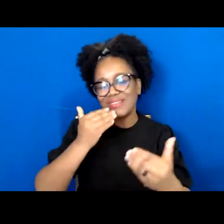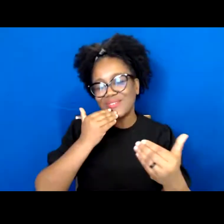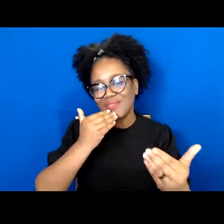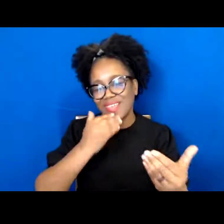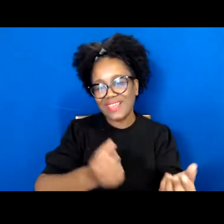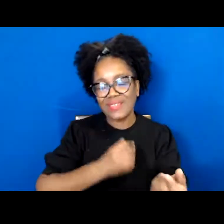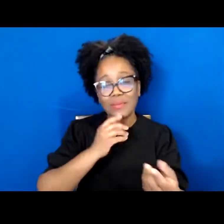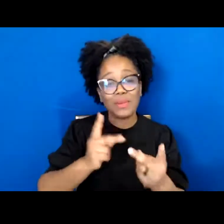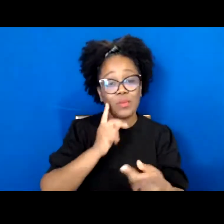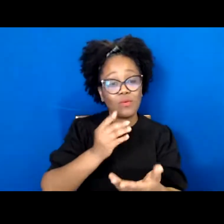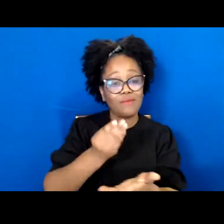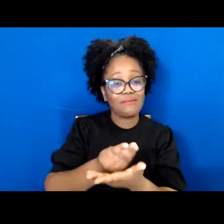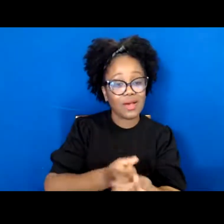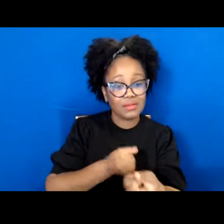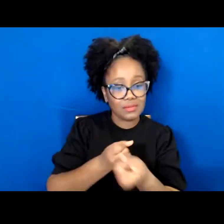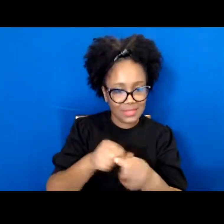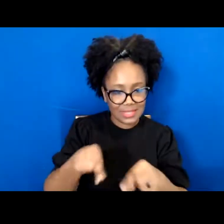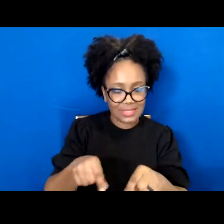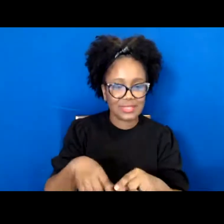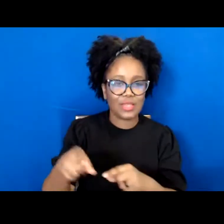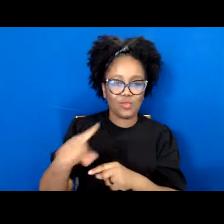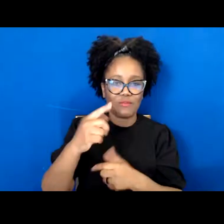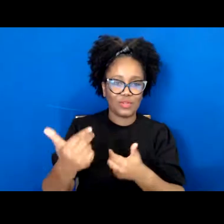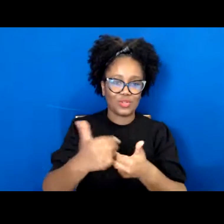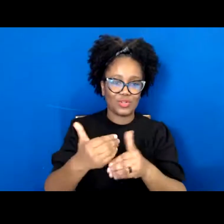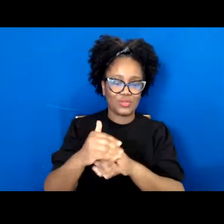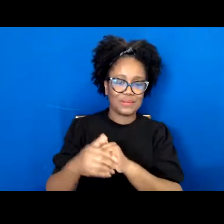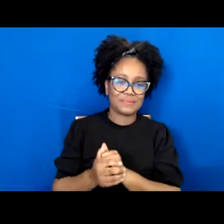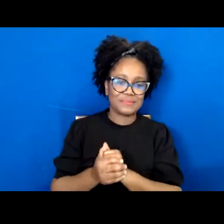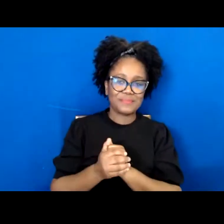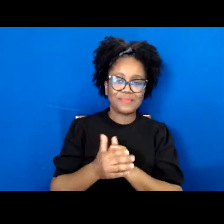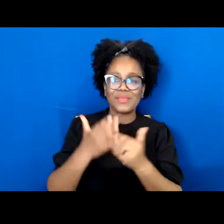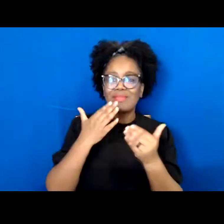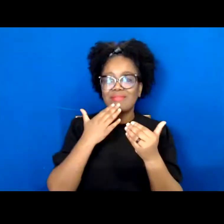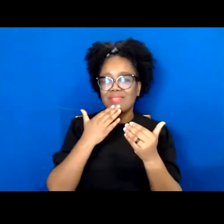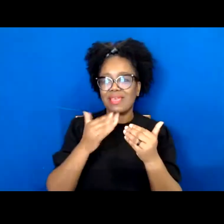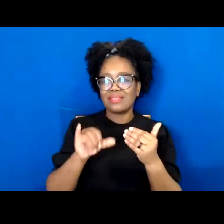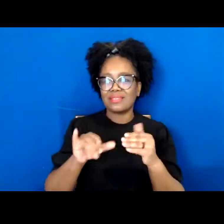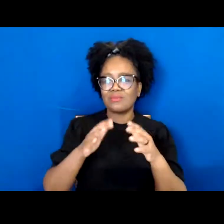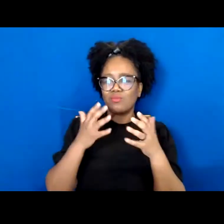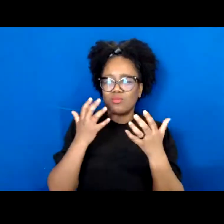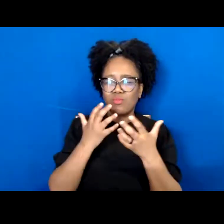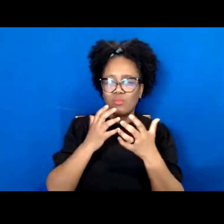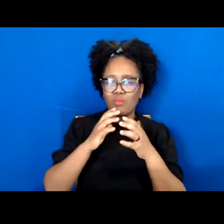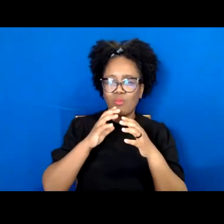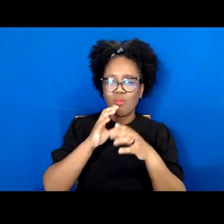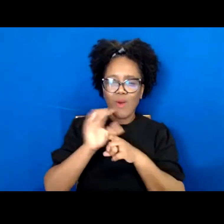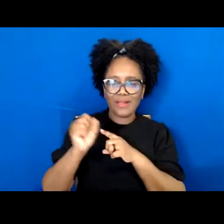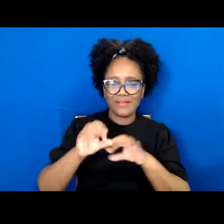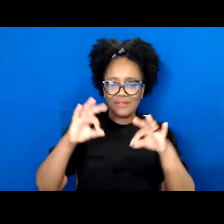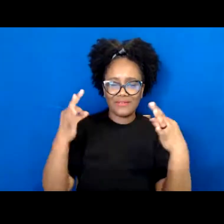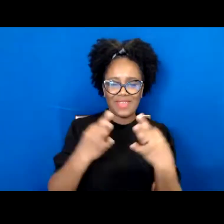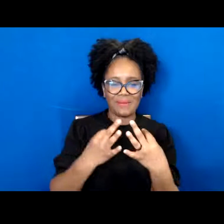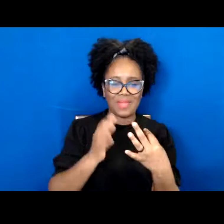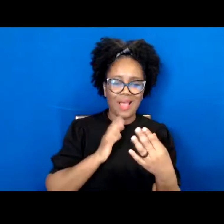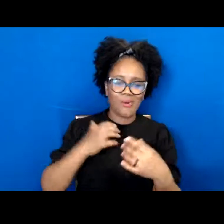tonight. I'm personally very thankful to have a wonderful family and a boss CityLit team, some of who are joining us tonight. And I wanna name them because